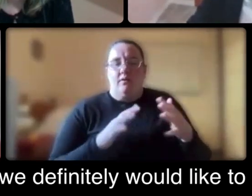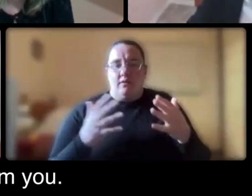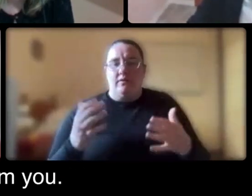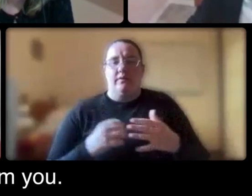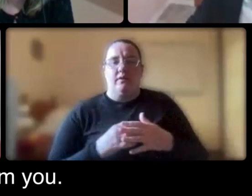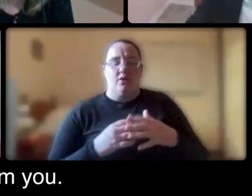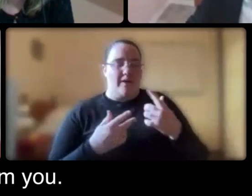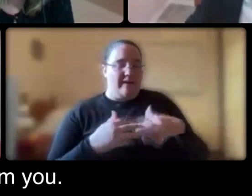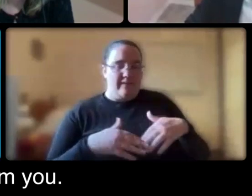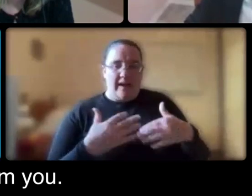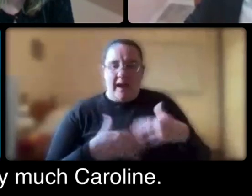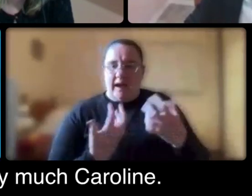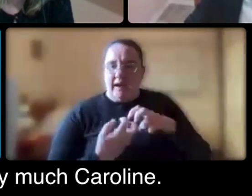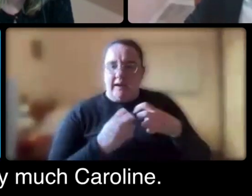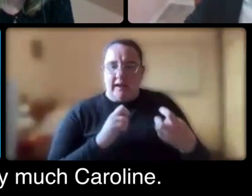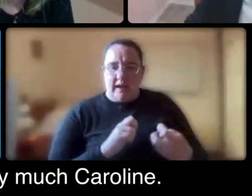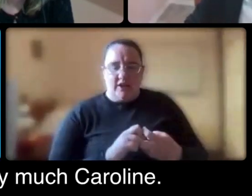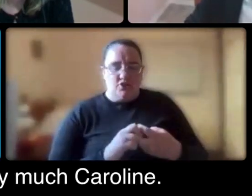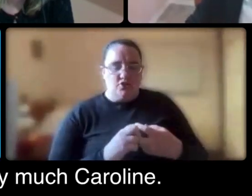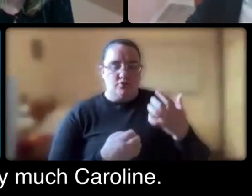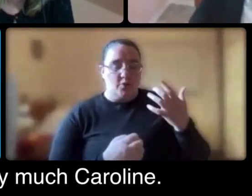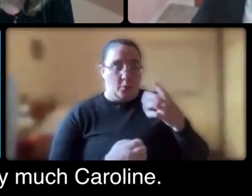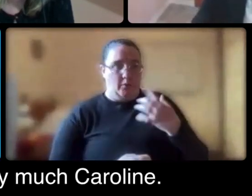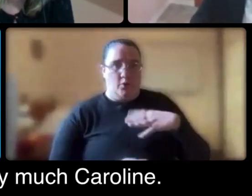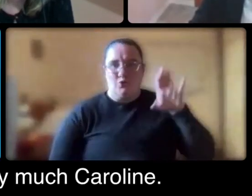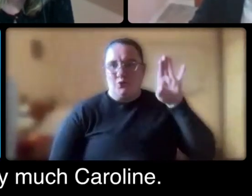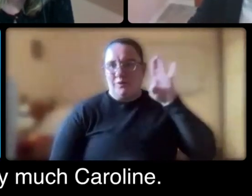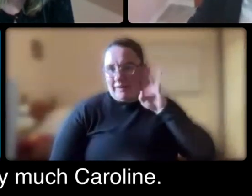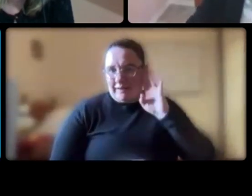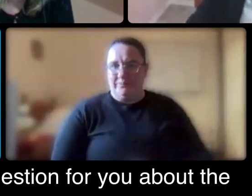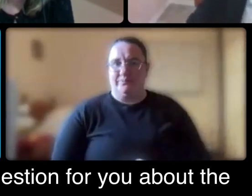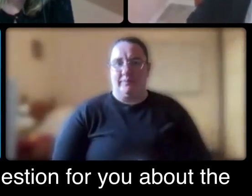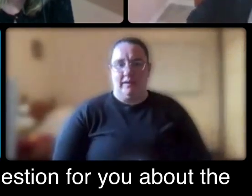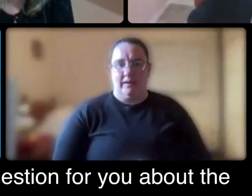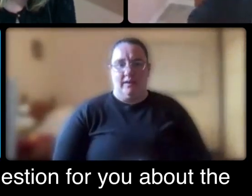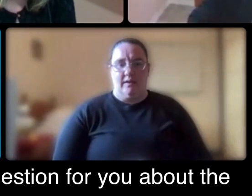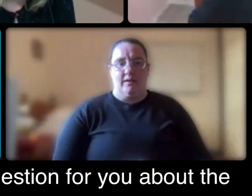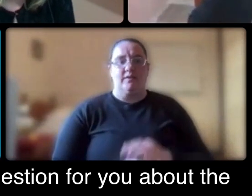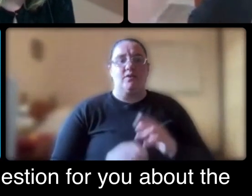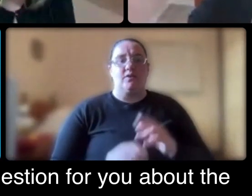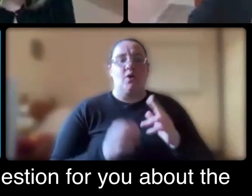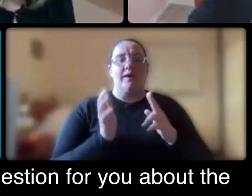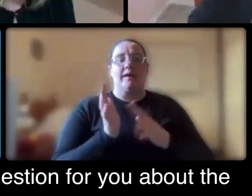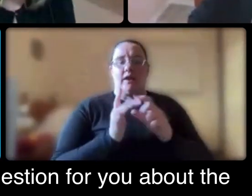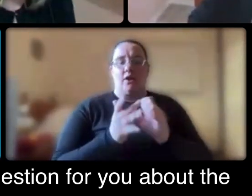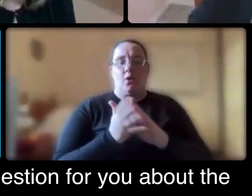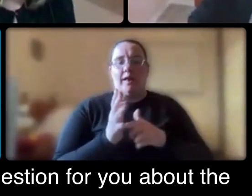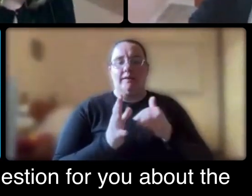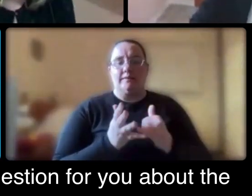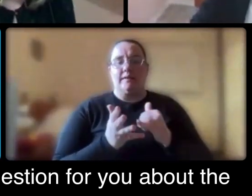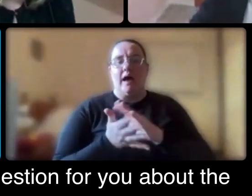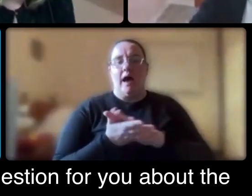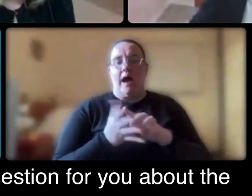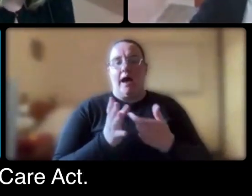definitely would like to hear from you. Right. Thanks very much, Carolyn. Mel, I think we've got a